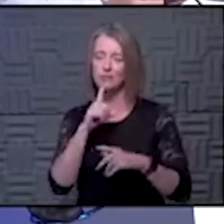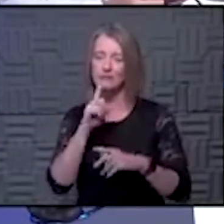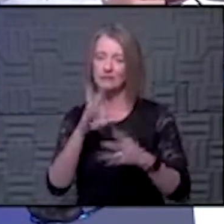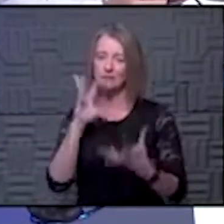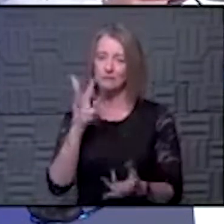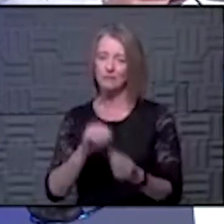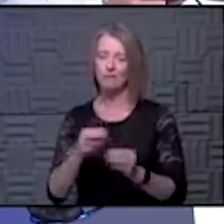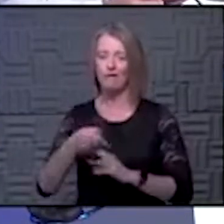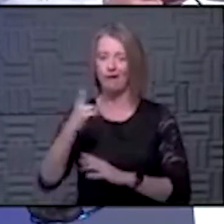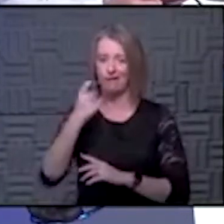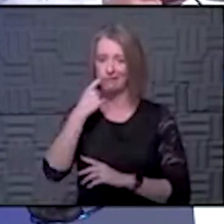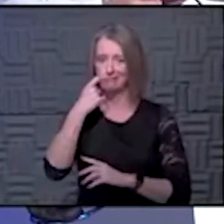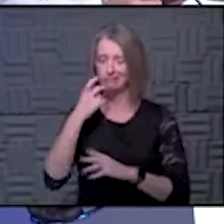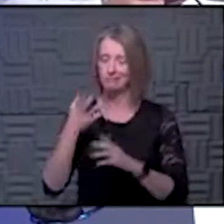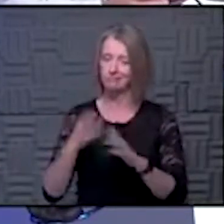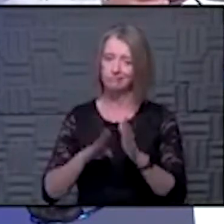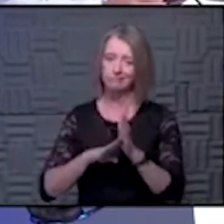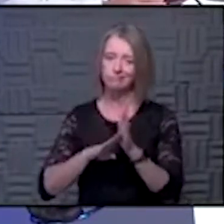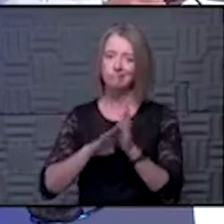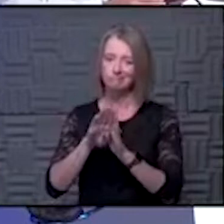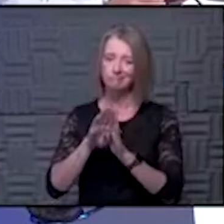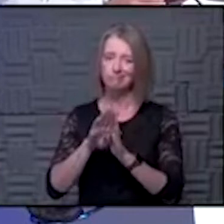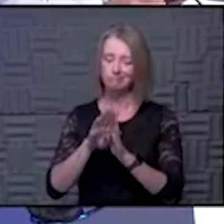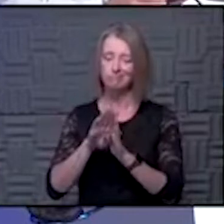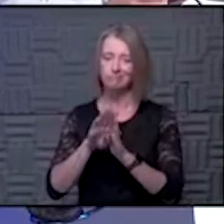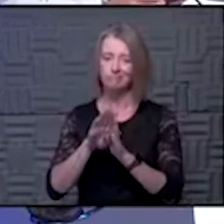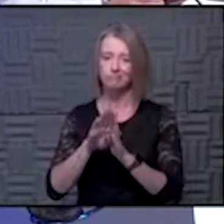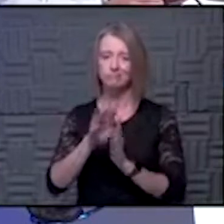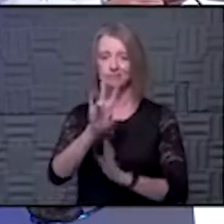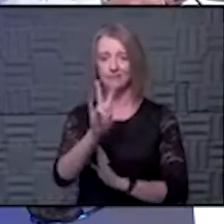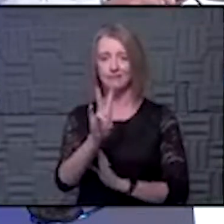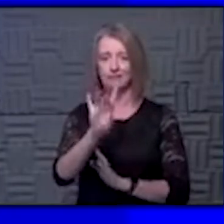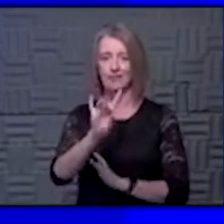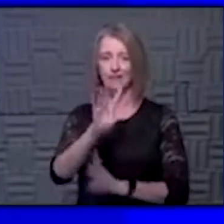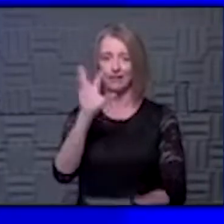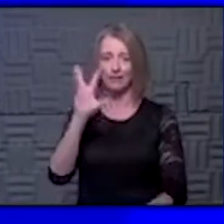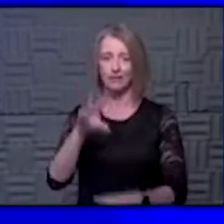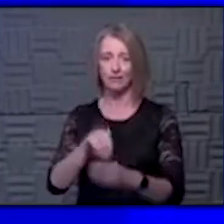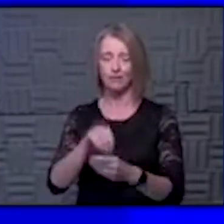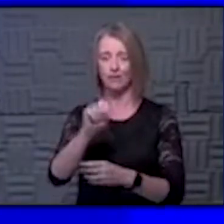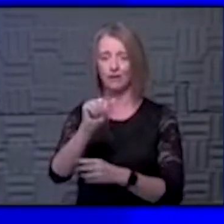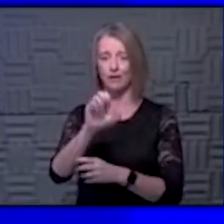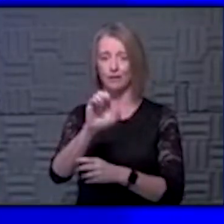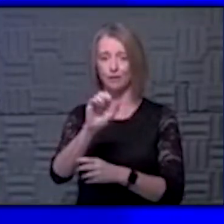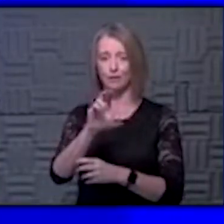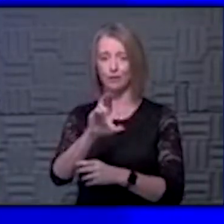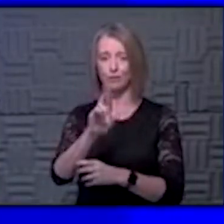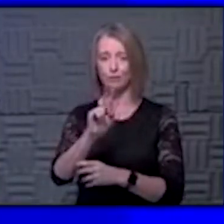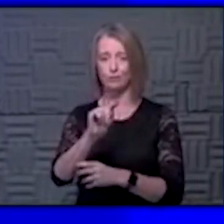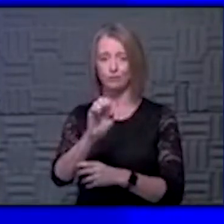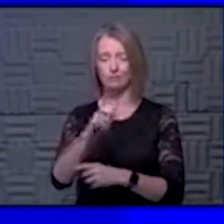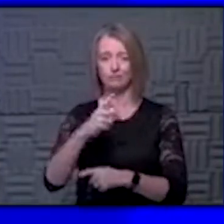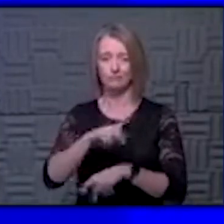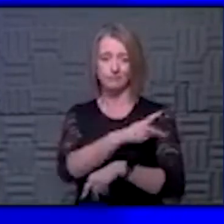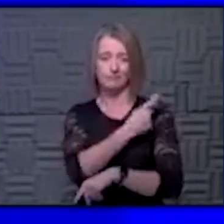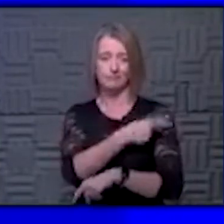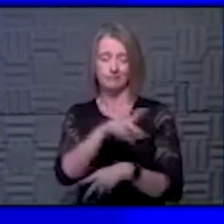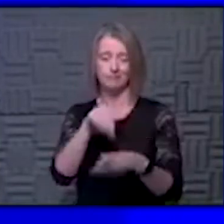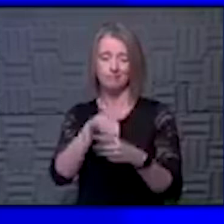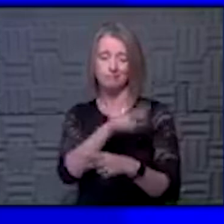high, higher than it has been, and we saw a steep increase. 78 total acute patients in the hospital right now, again, which